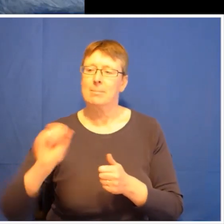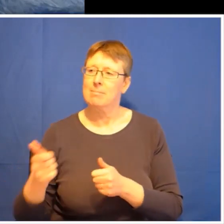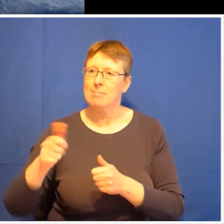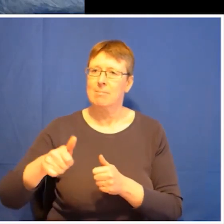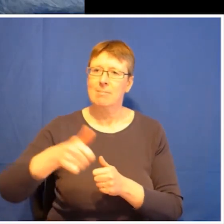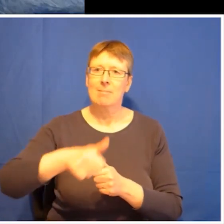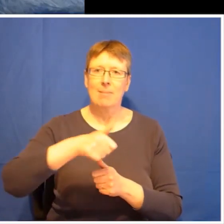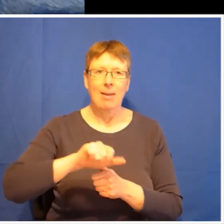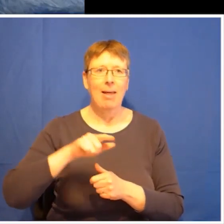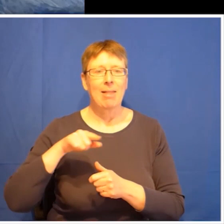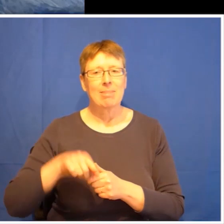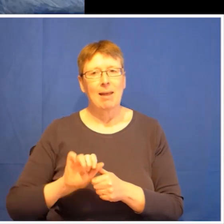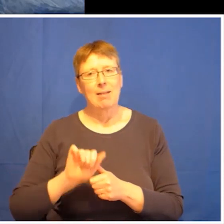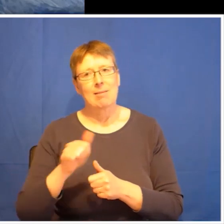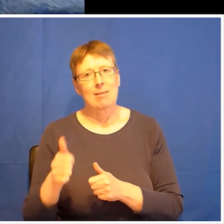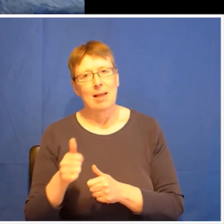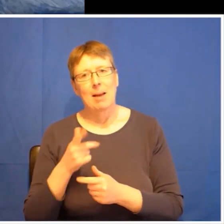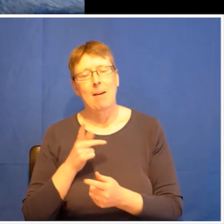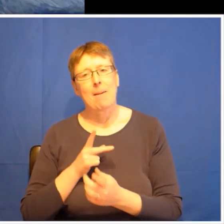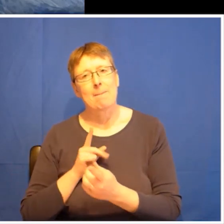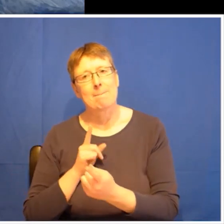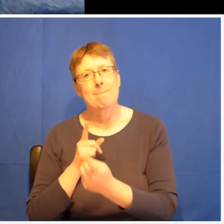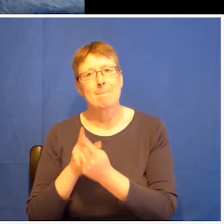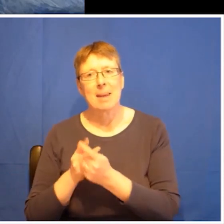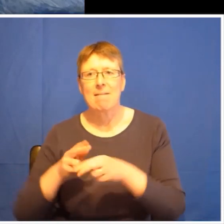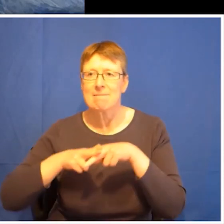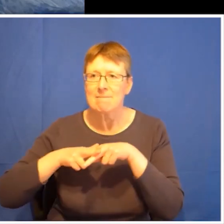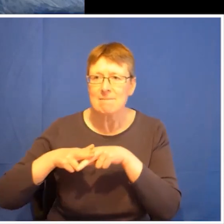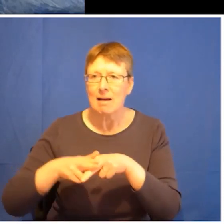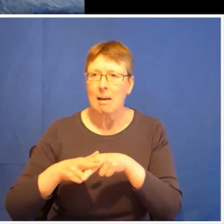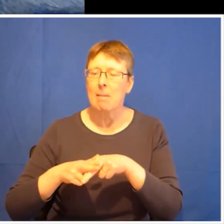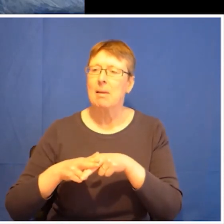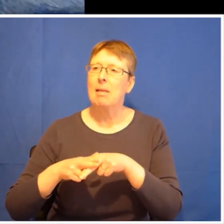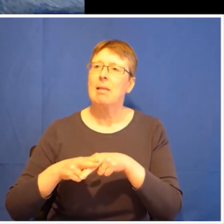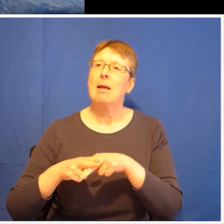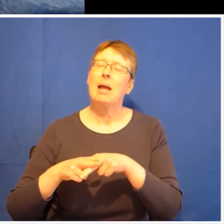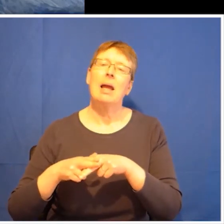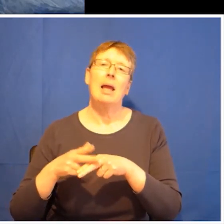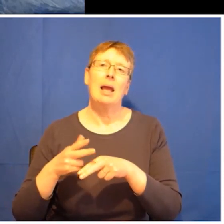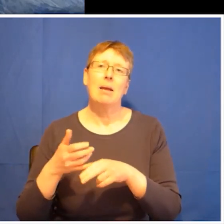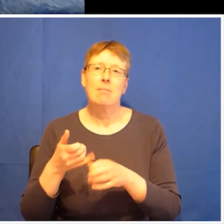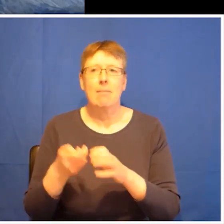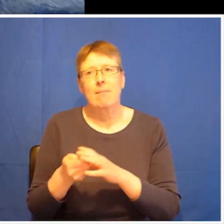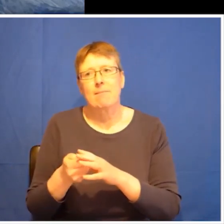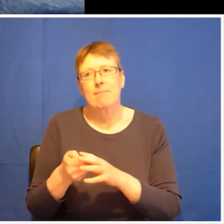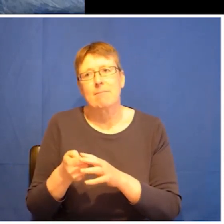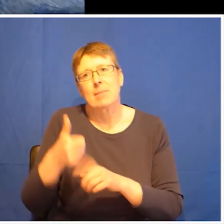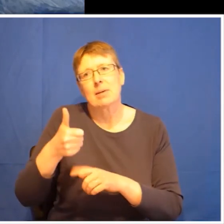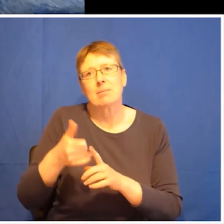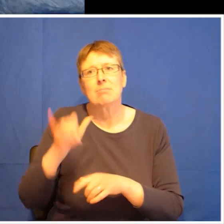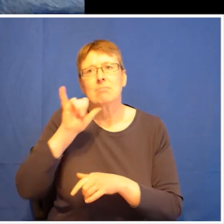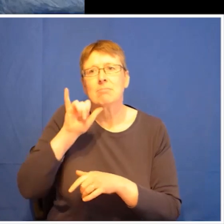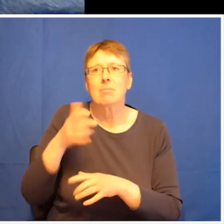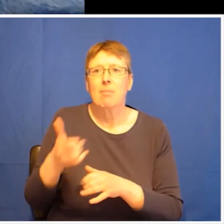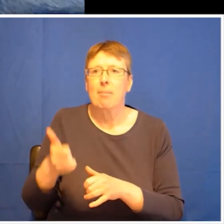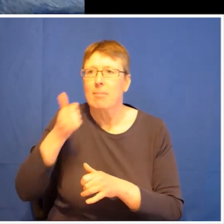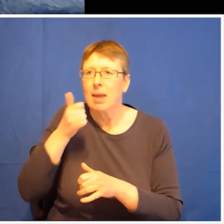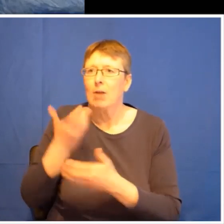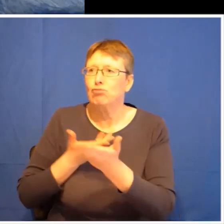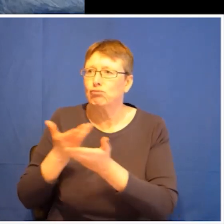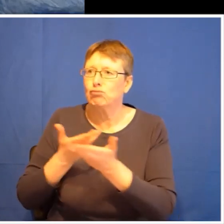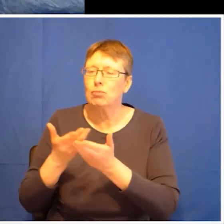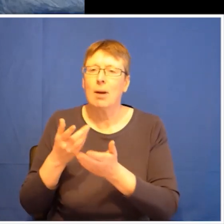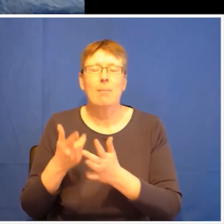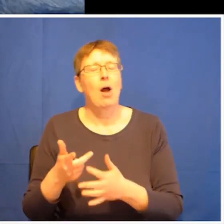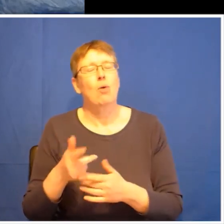beer with you and chatting to you and your family about your time here in Edinburgh. But we all know why that isn't possible. Perhaps you